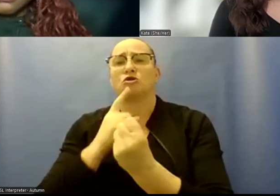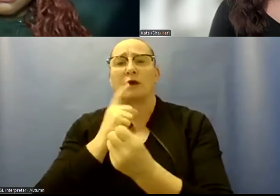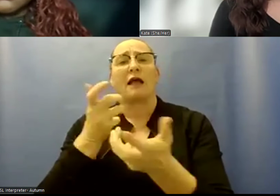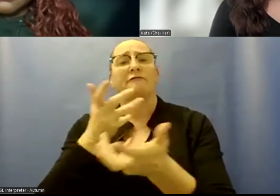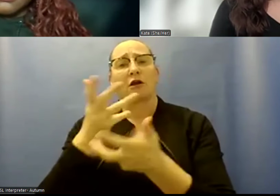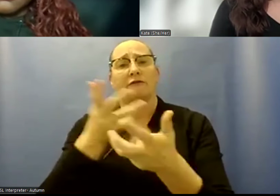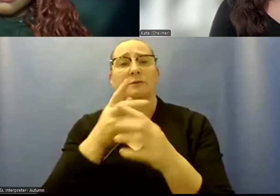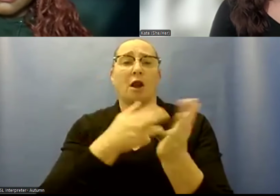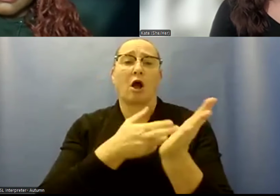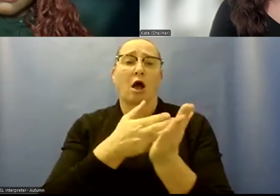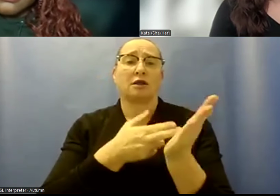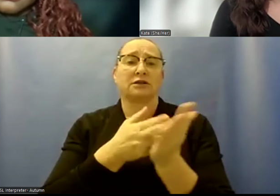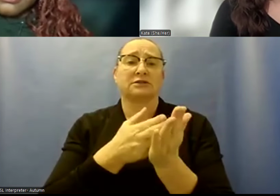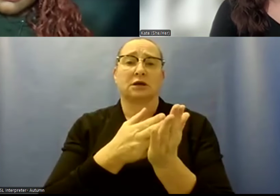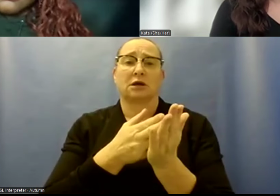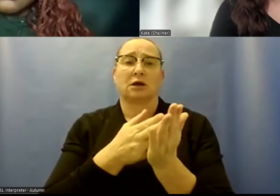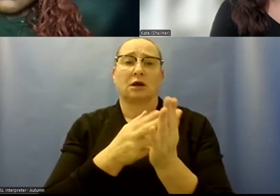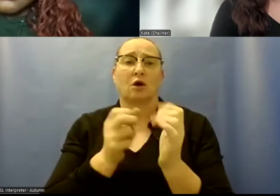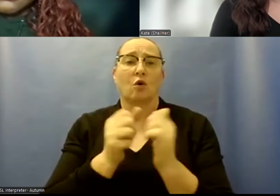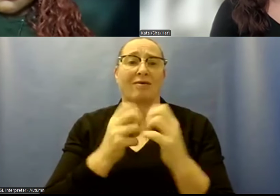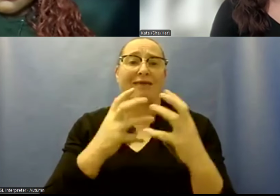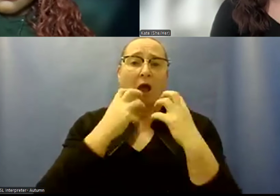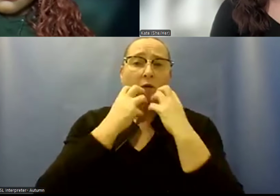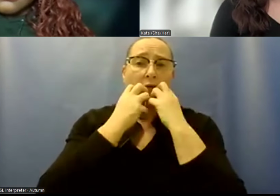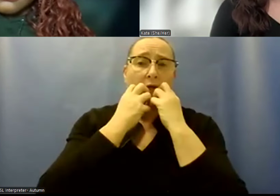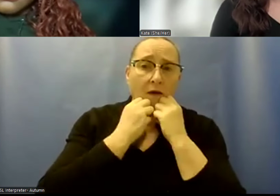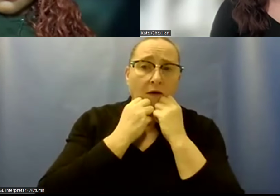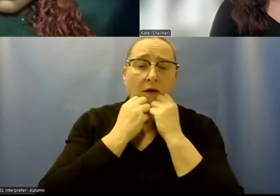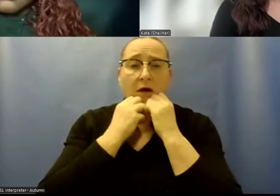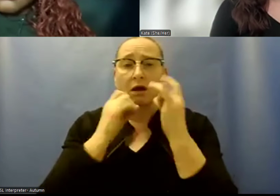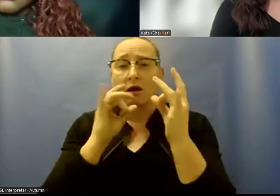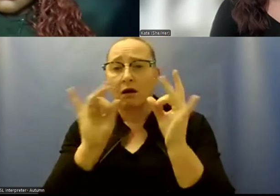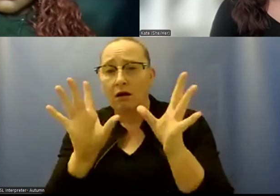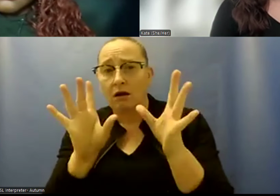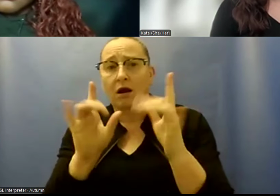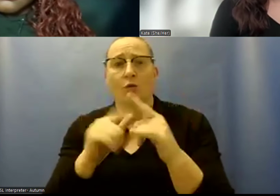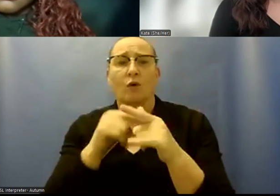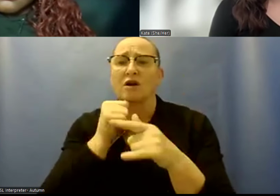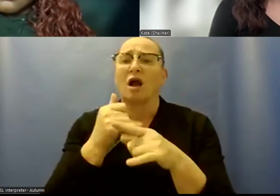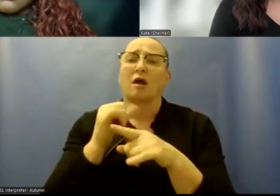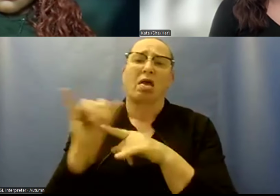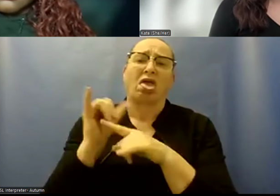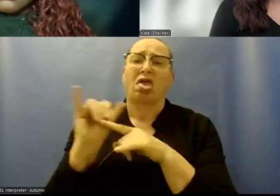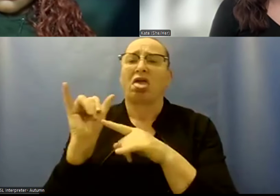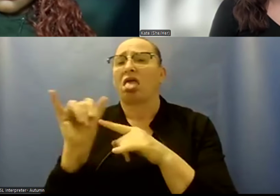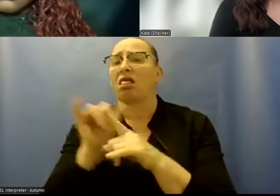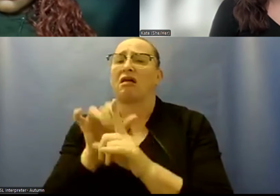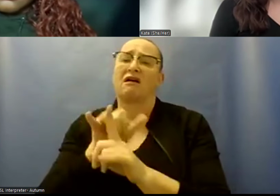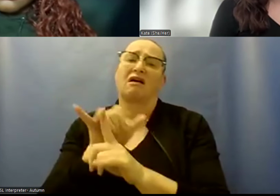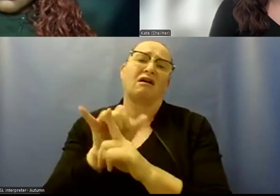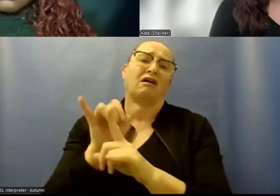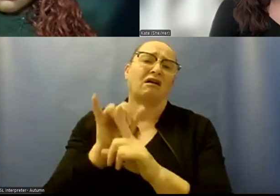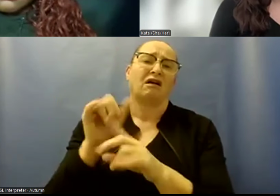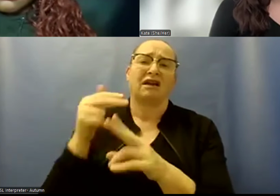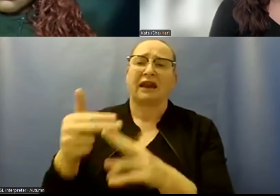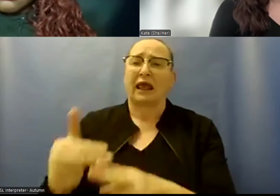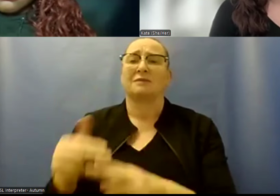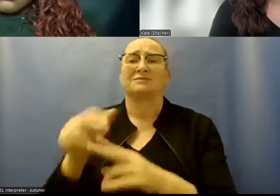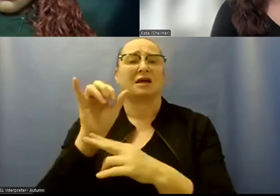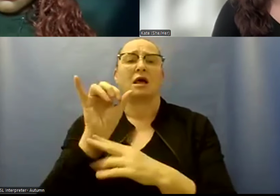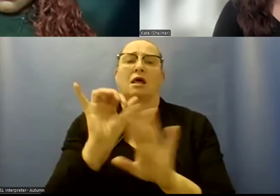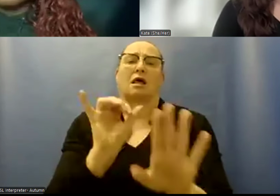honesty without compassion is cruelty. So we're not going to be calling people names. That's a whole nother webinar for me to get into